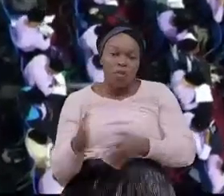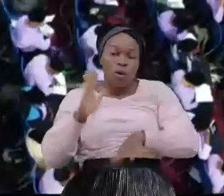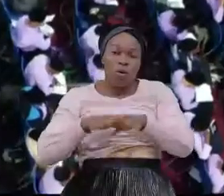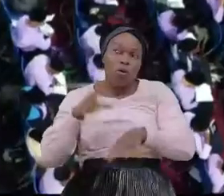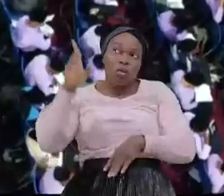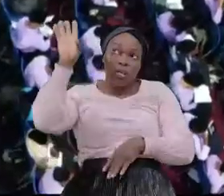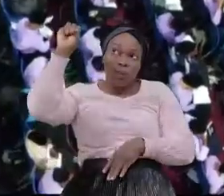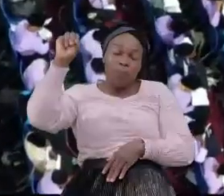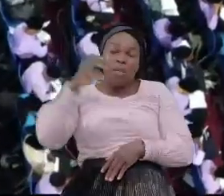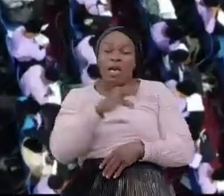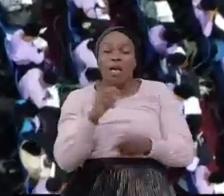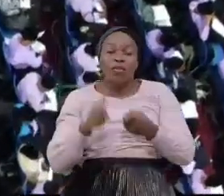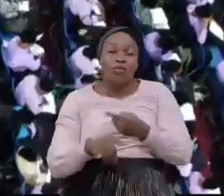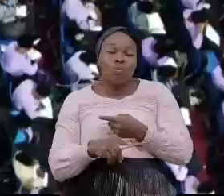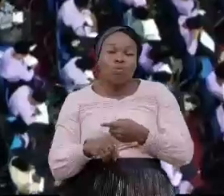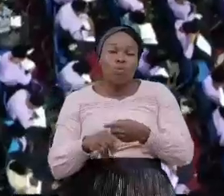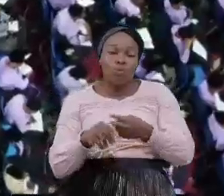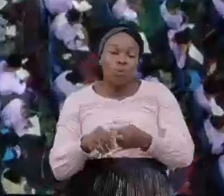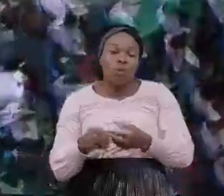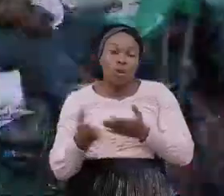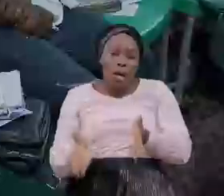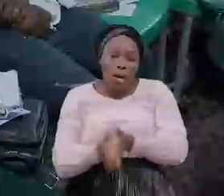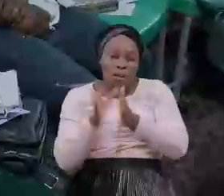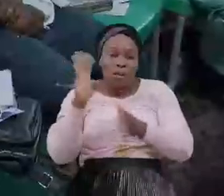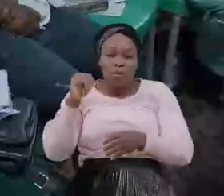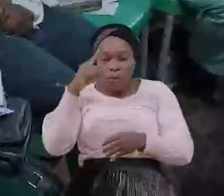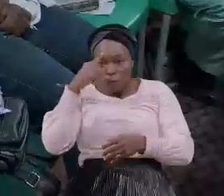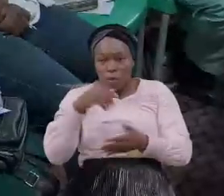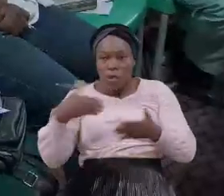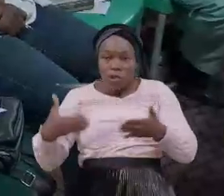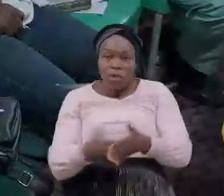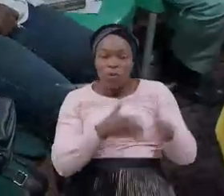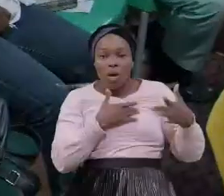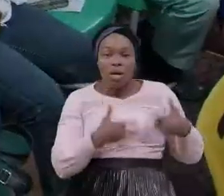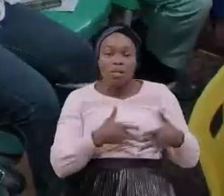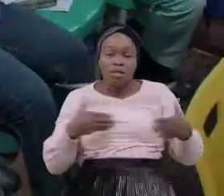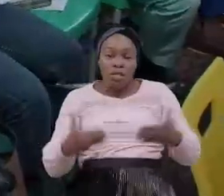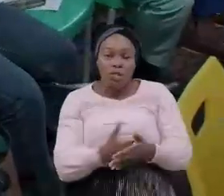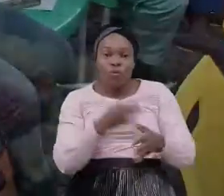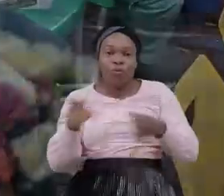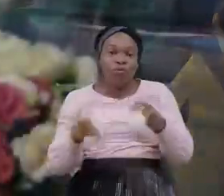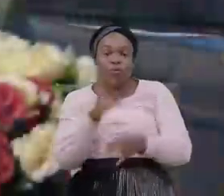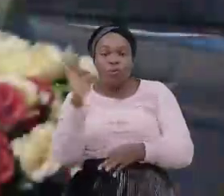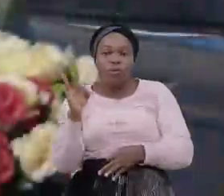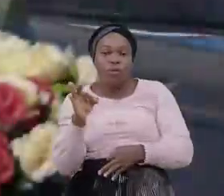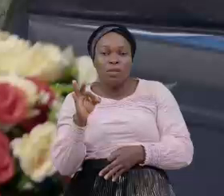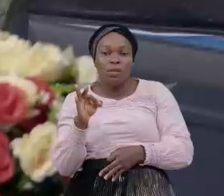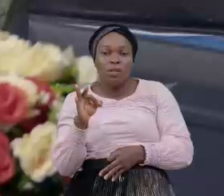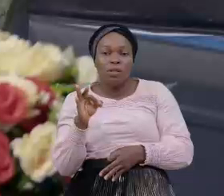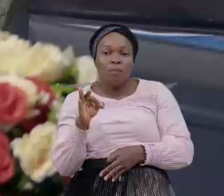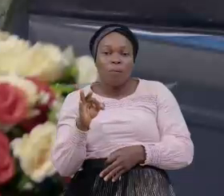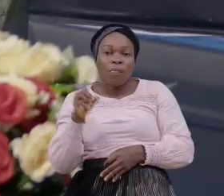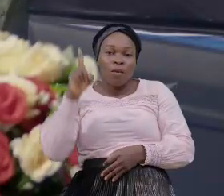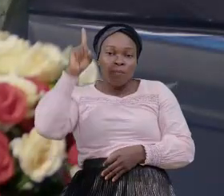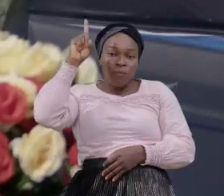I give you, and a new spirit will I put within you. Not around you,